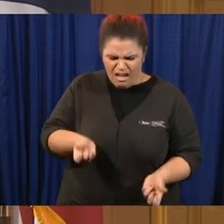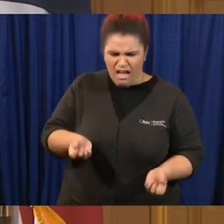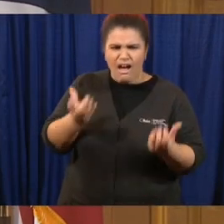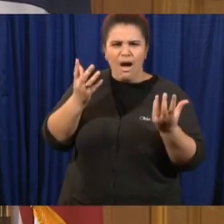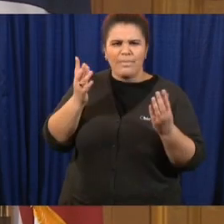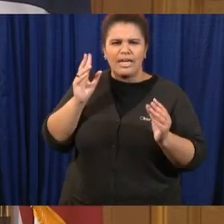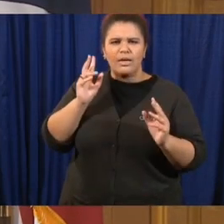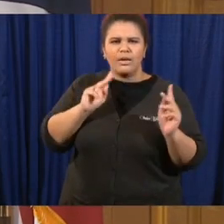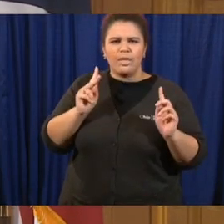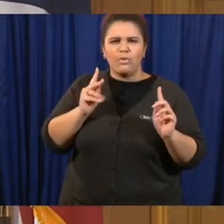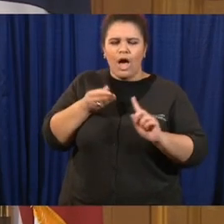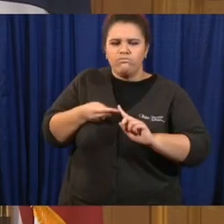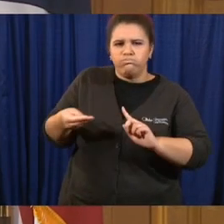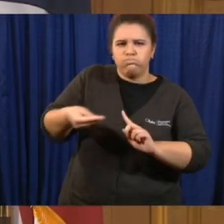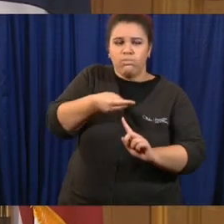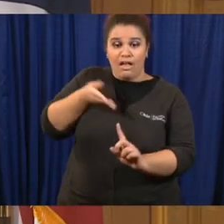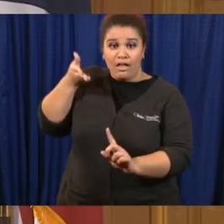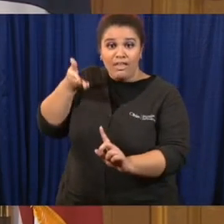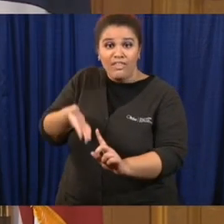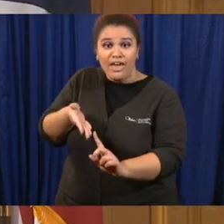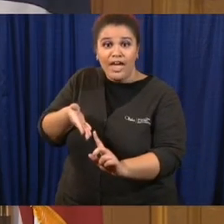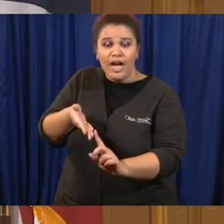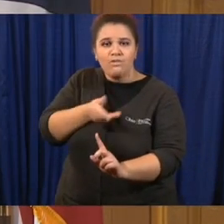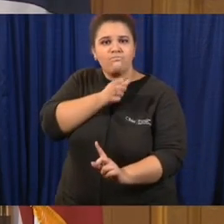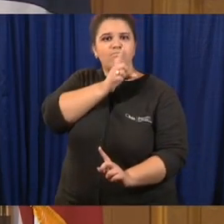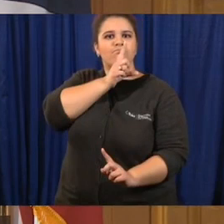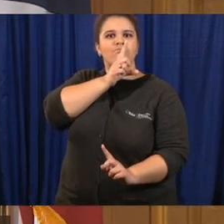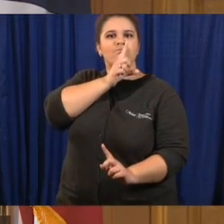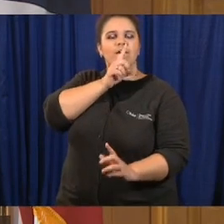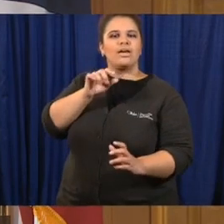to identify the senior living and nursing home